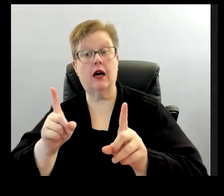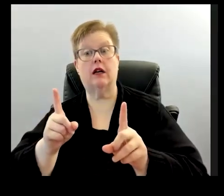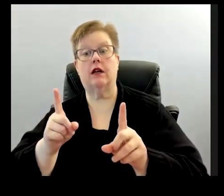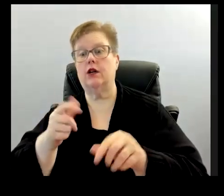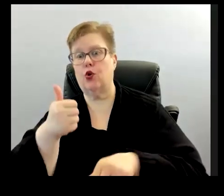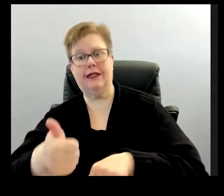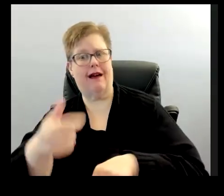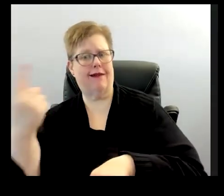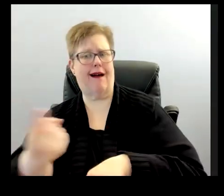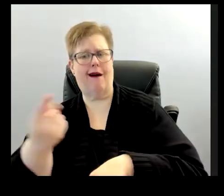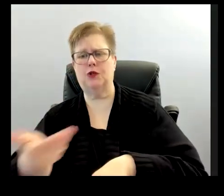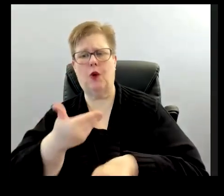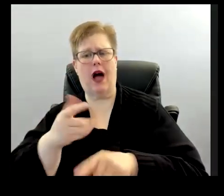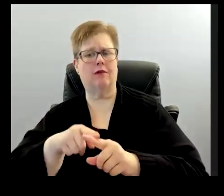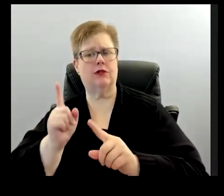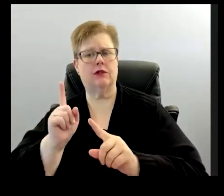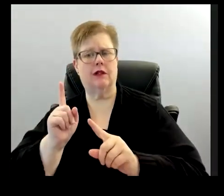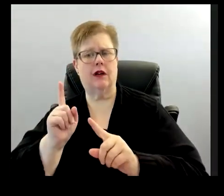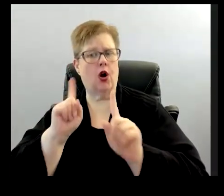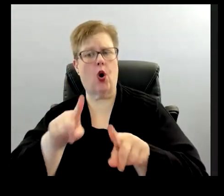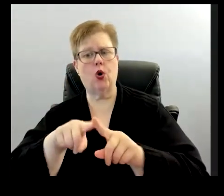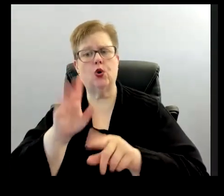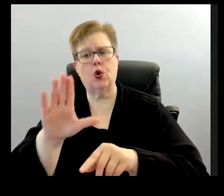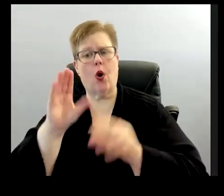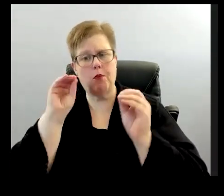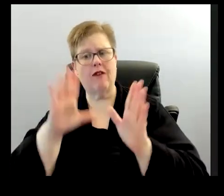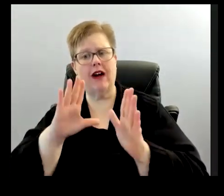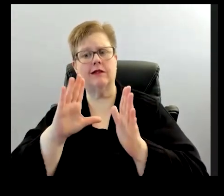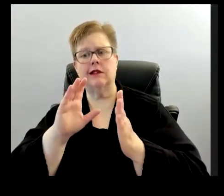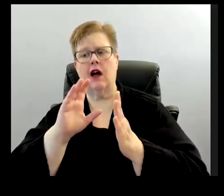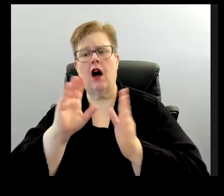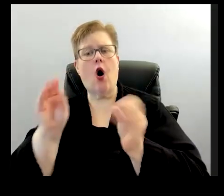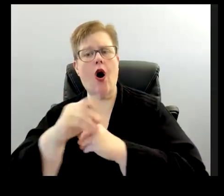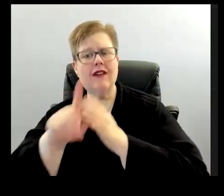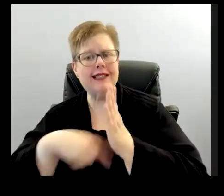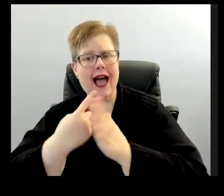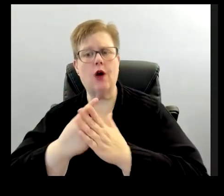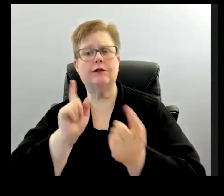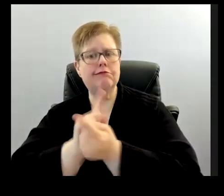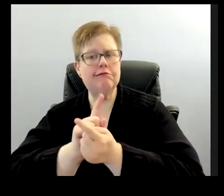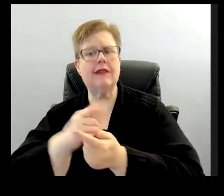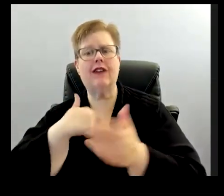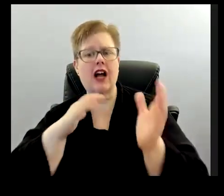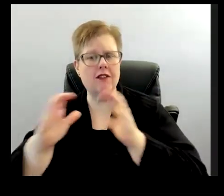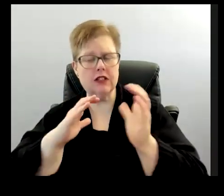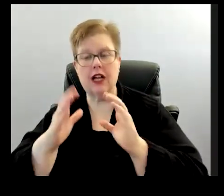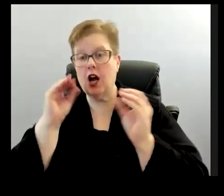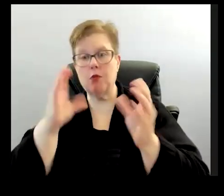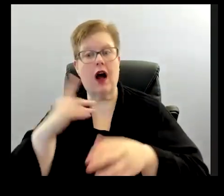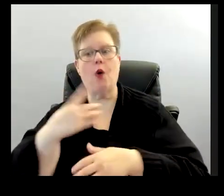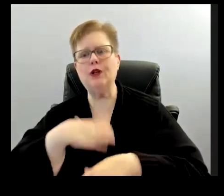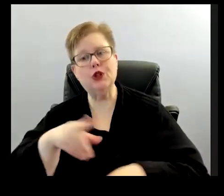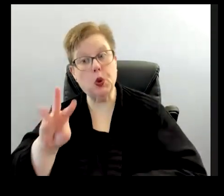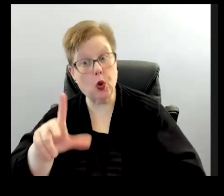always welcome to go to your professor's office hour, meet them, and have a conversation. And professors always wish that